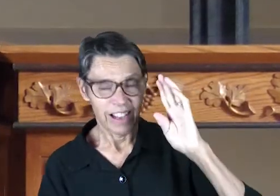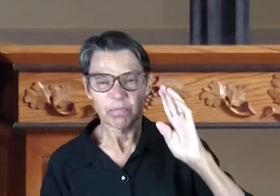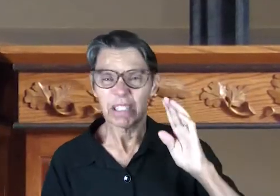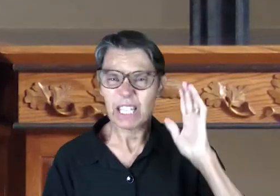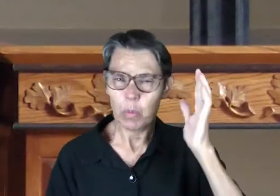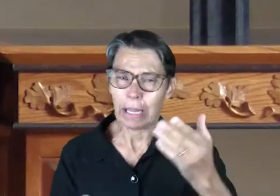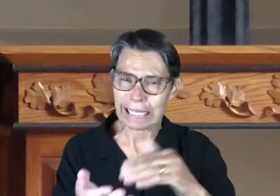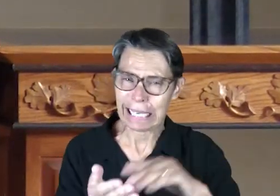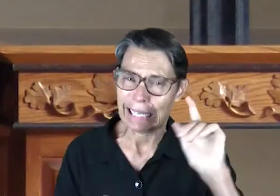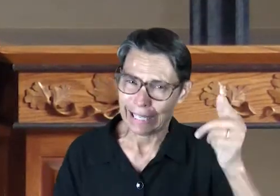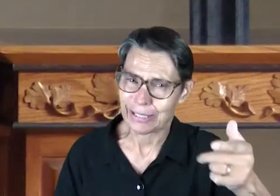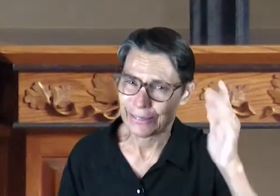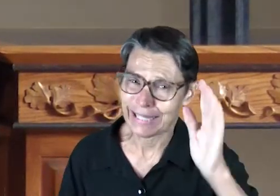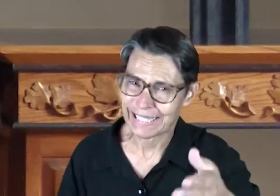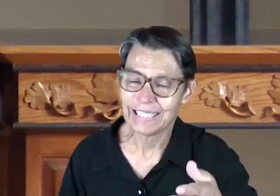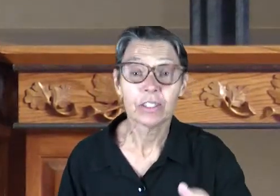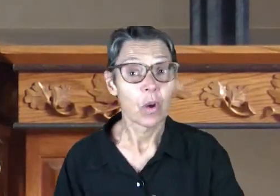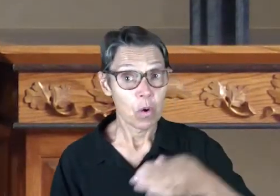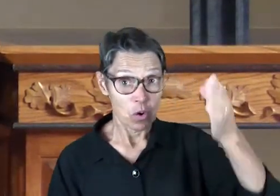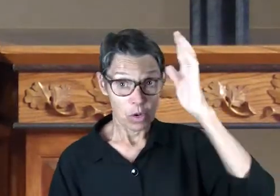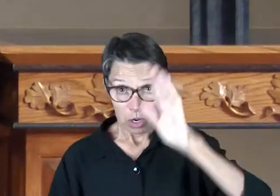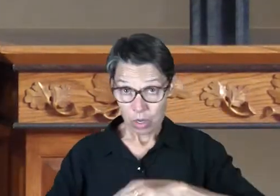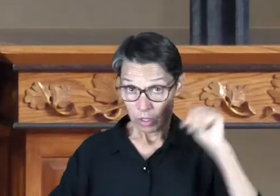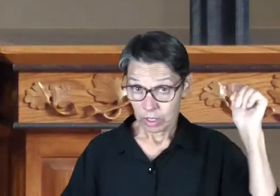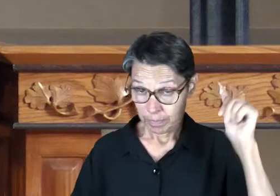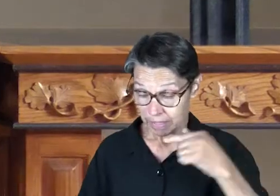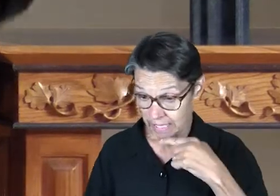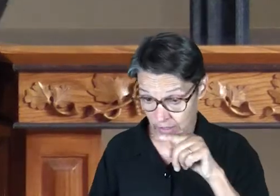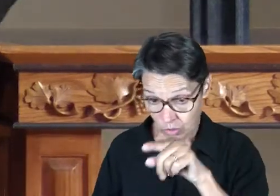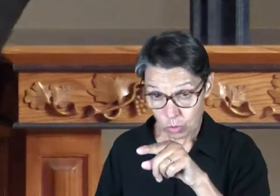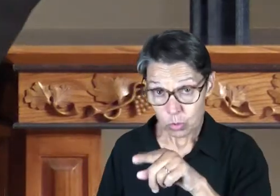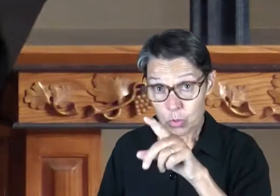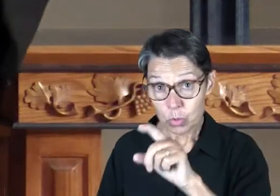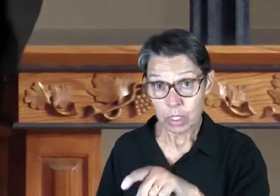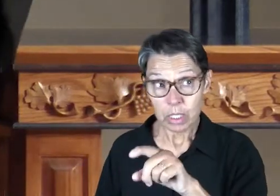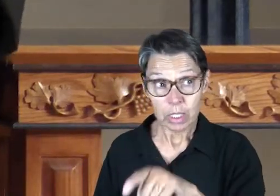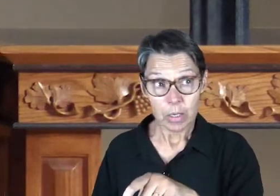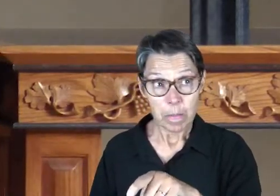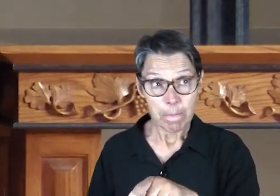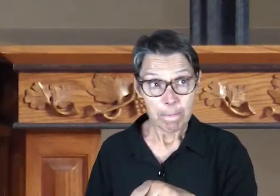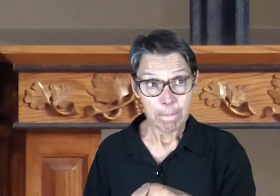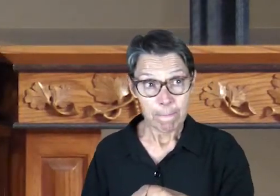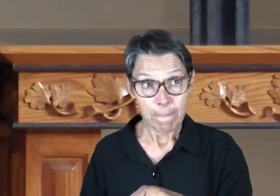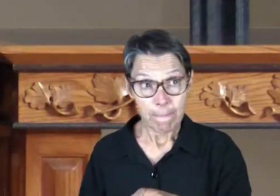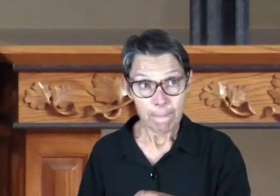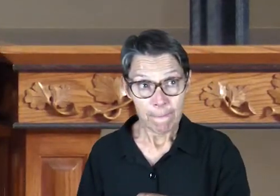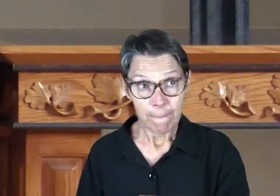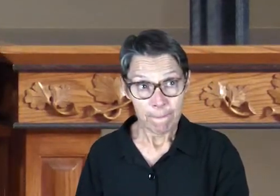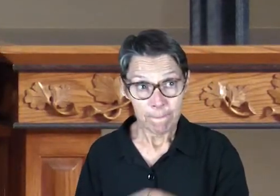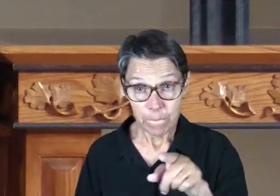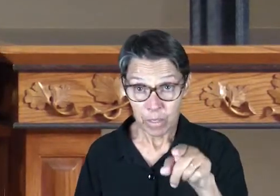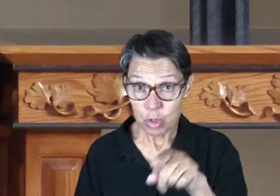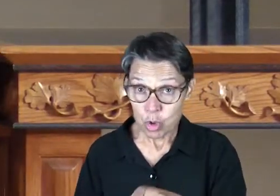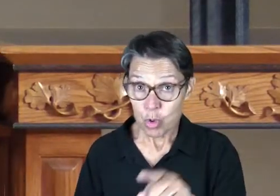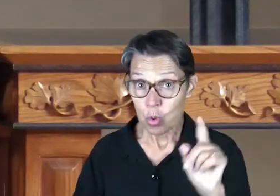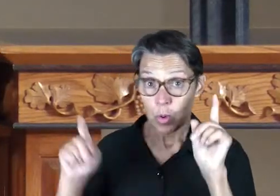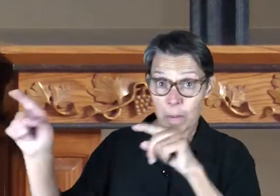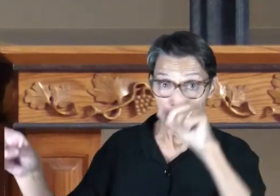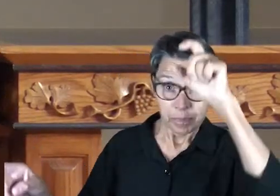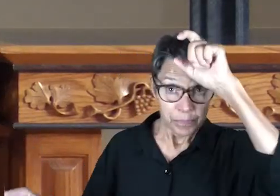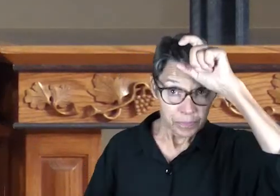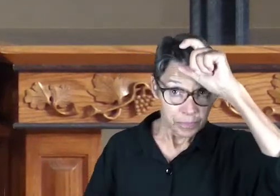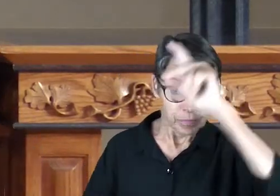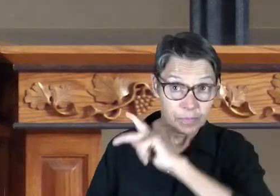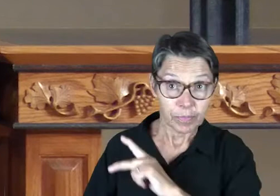time. So God calls Moses, and then God says, you know, what I really need you to do is I need you to go to the